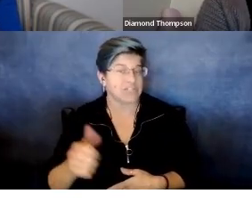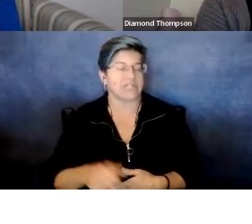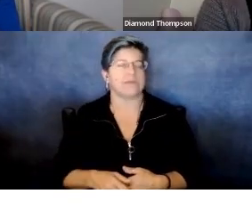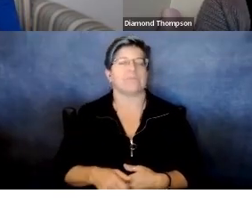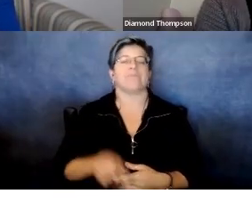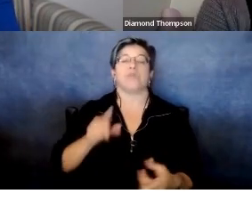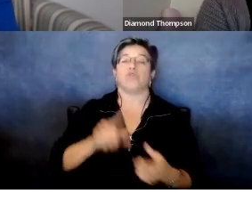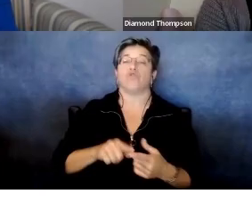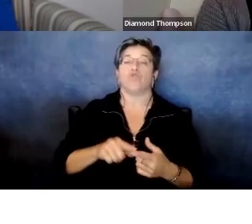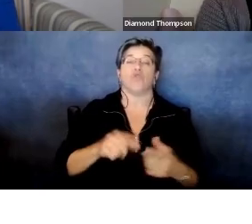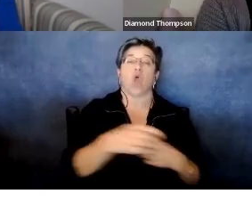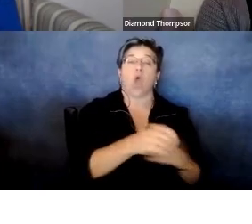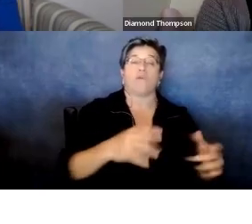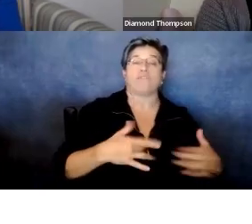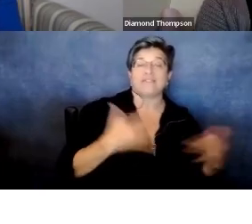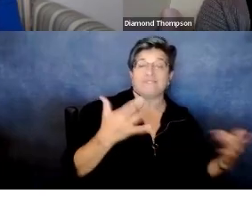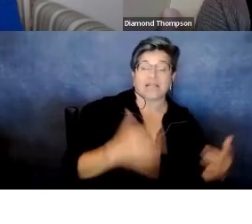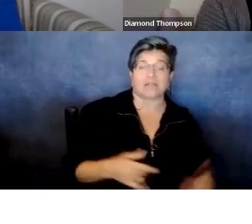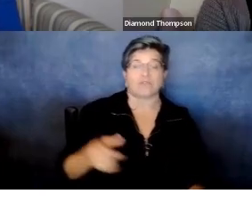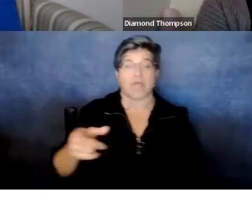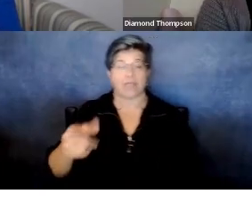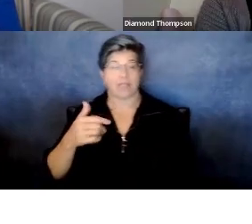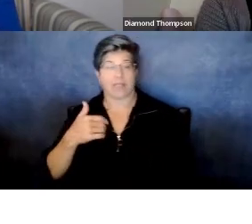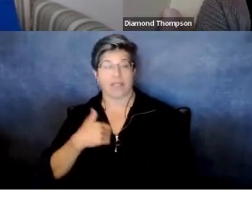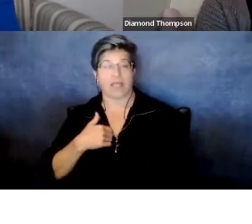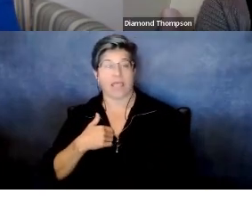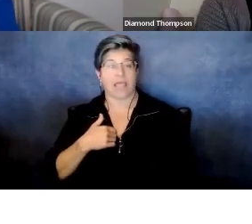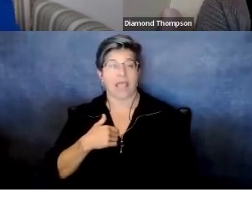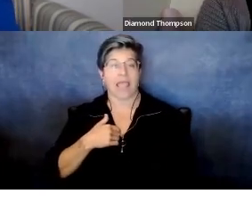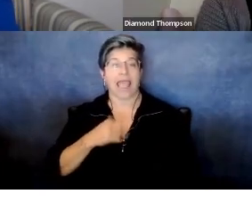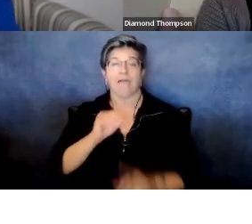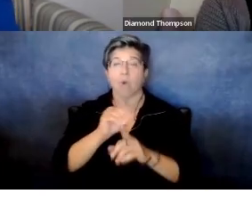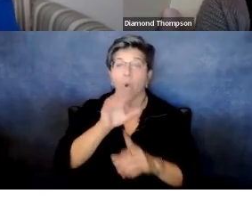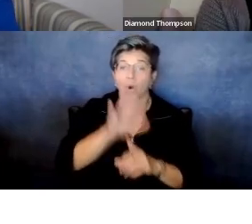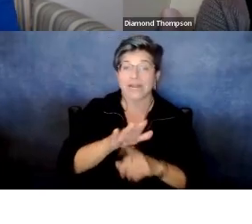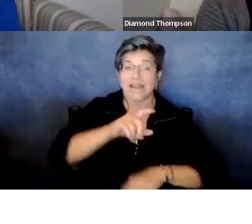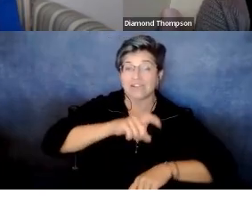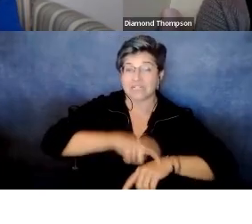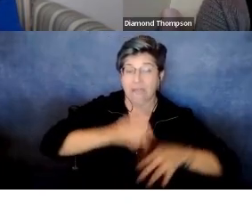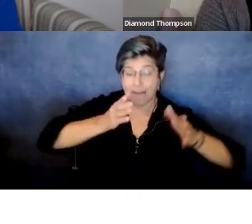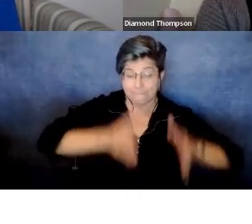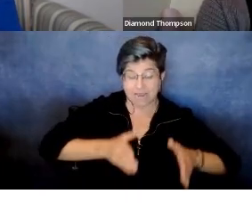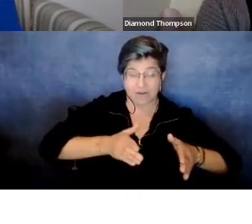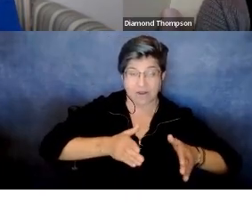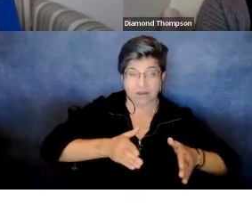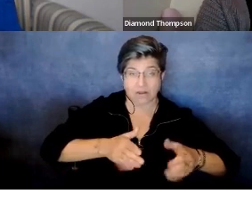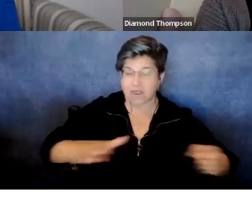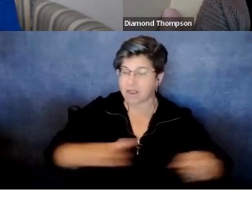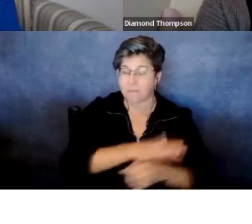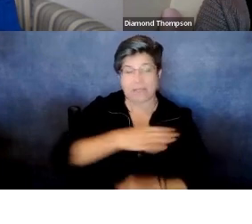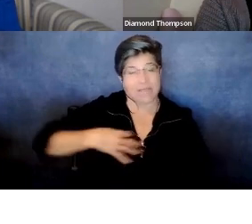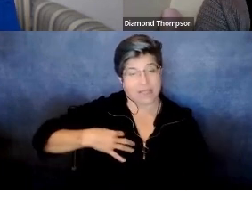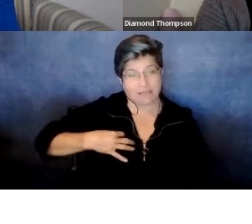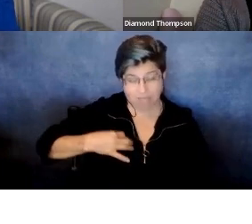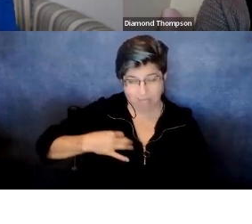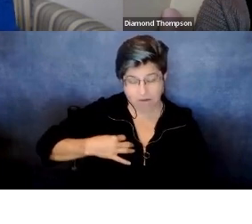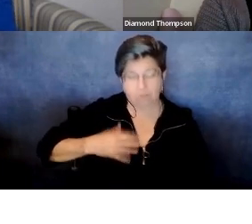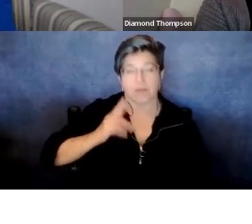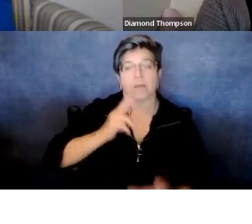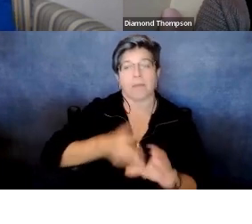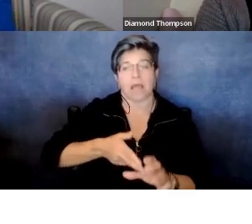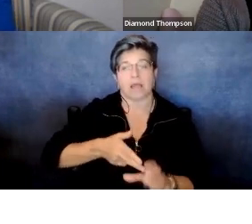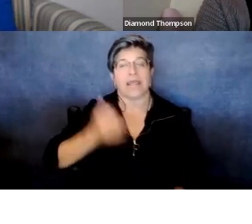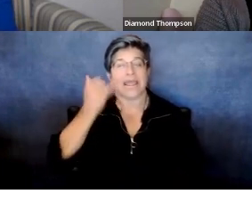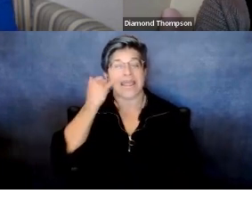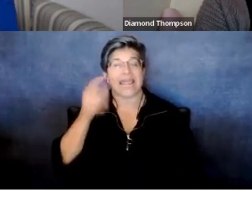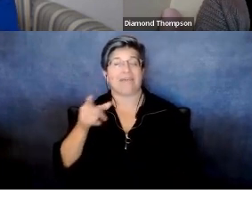in our offices. They have an initial orientation period. It is completely voluntary that they participate.